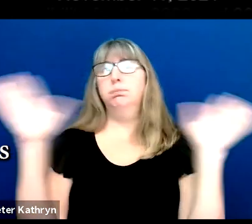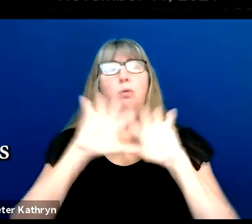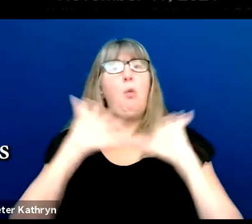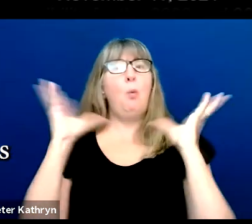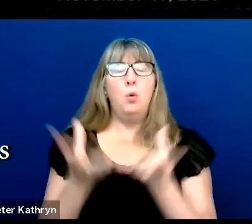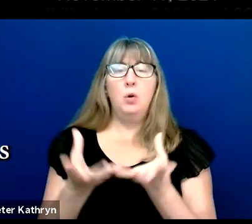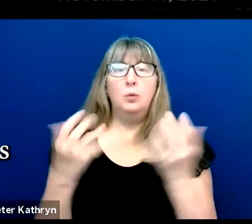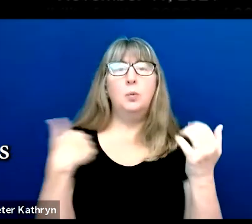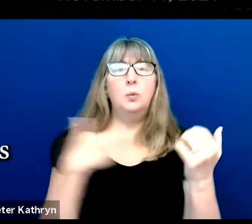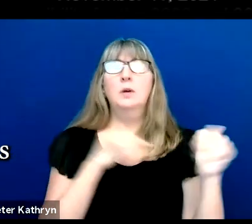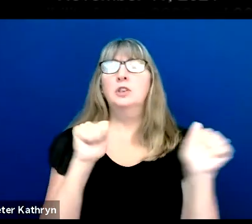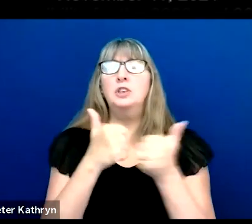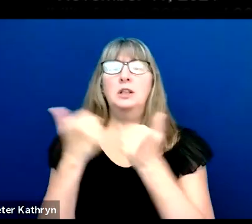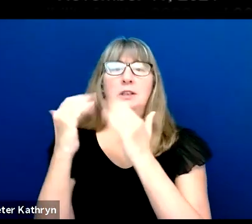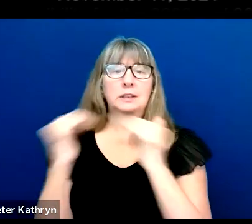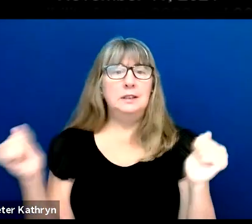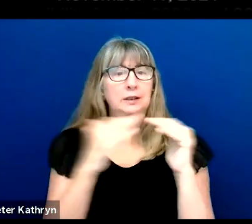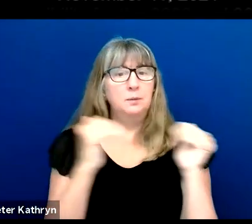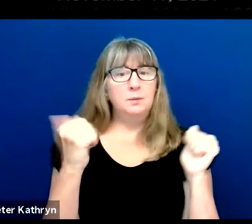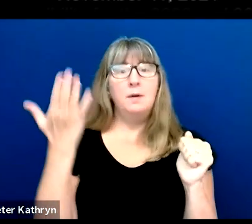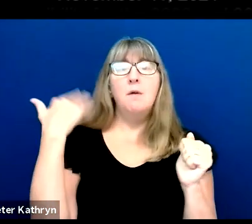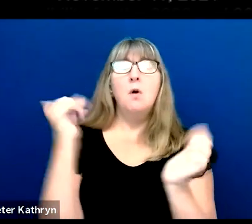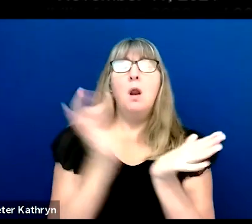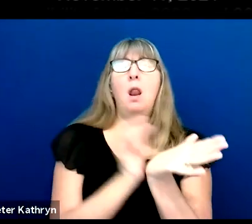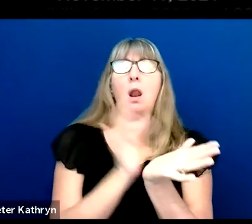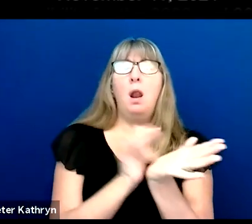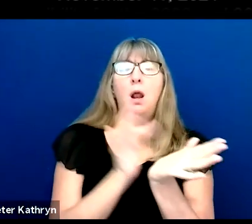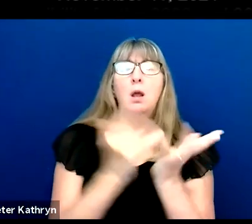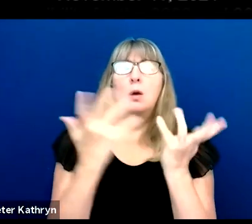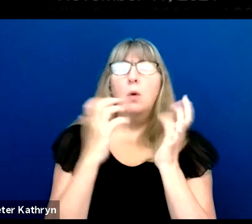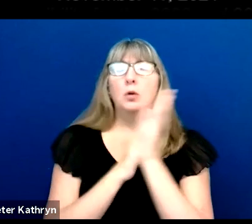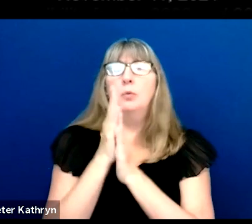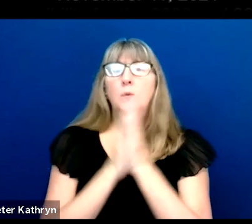challenging systems that used to be taken for granted and are seeking to